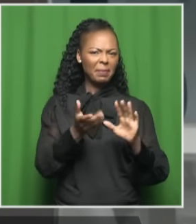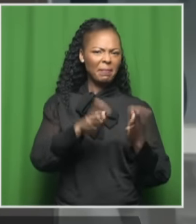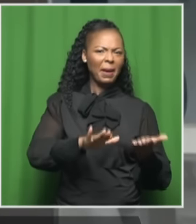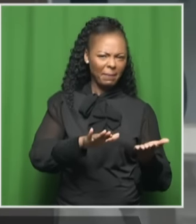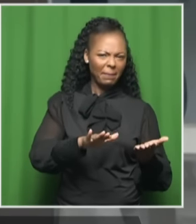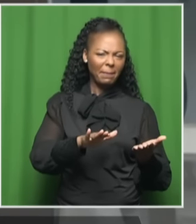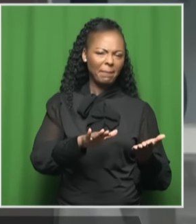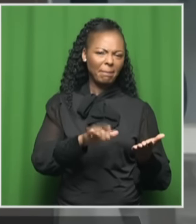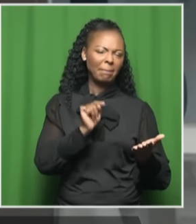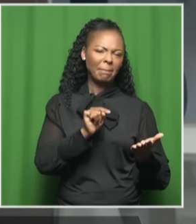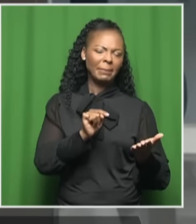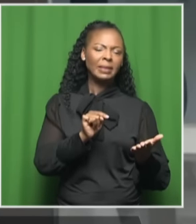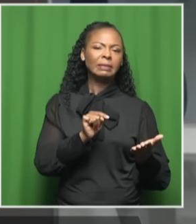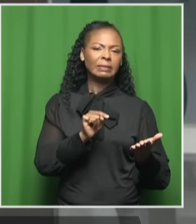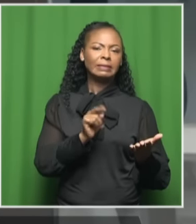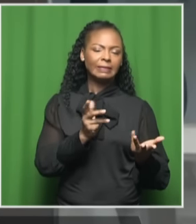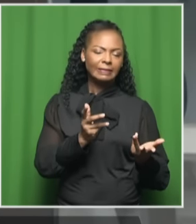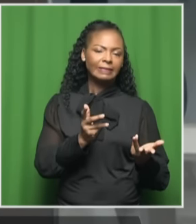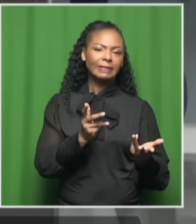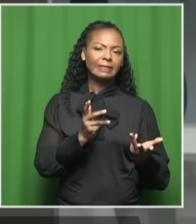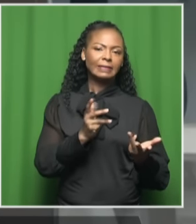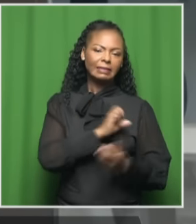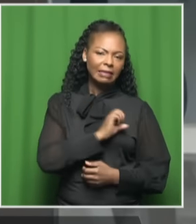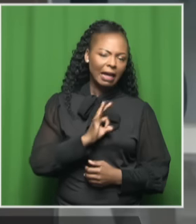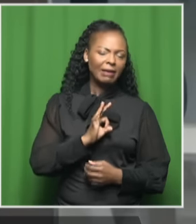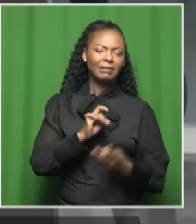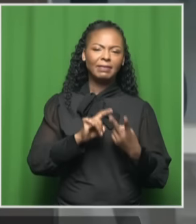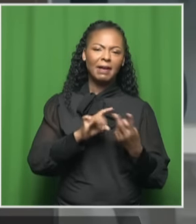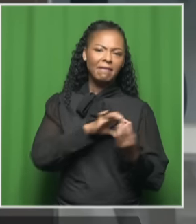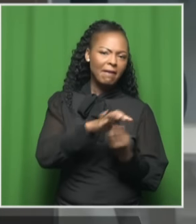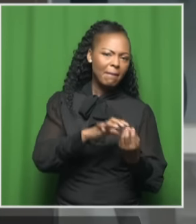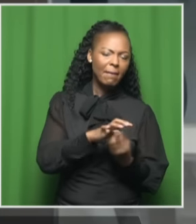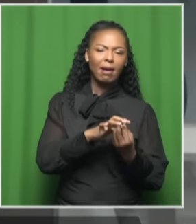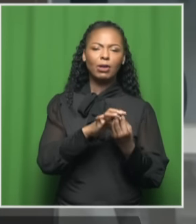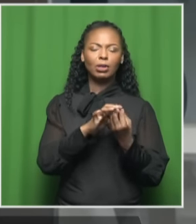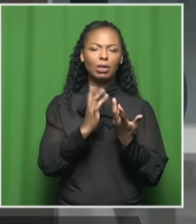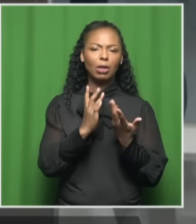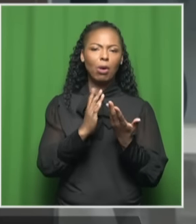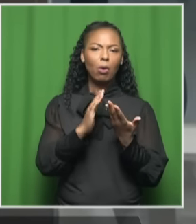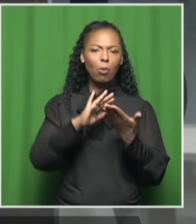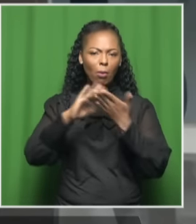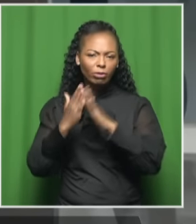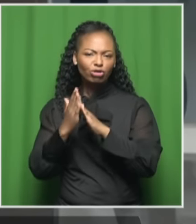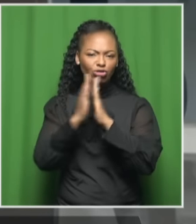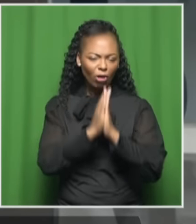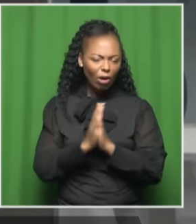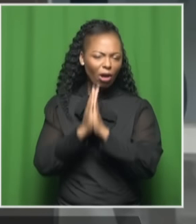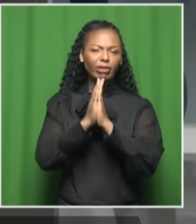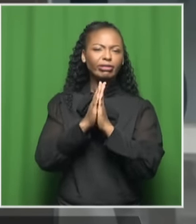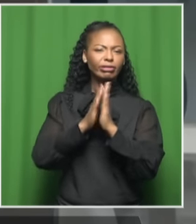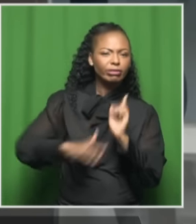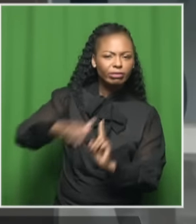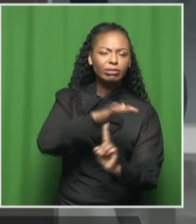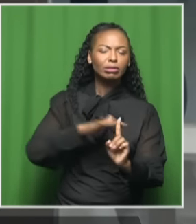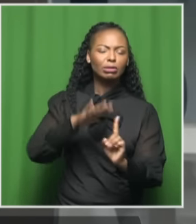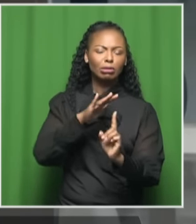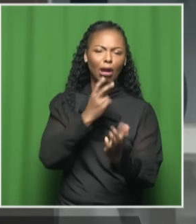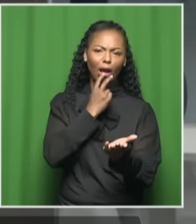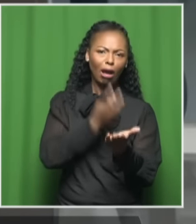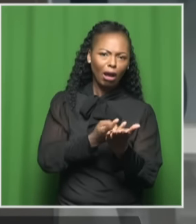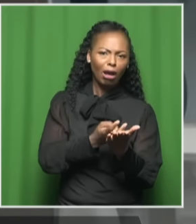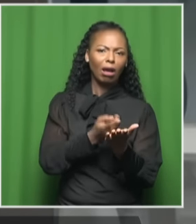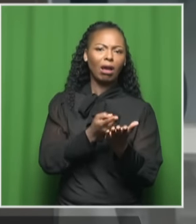passing, obviously, the staff, the family, as well as the congregation are all in shock. Mm. It's only now that people are